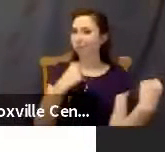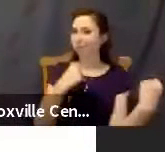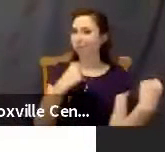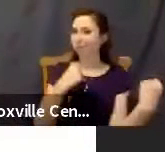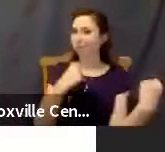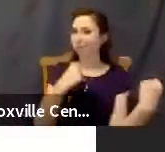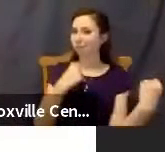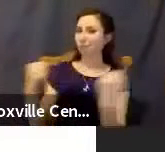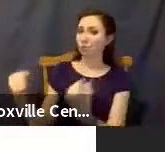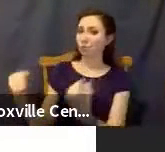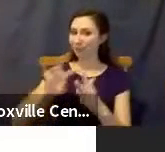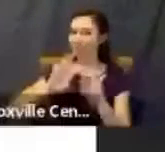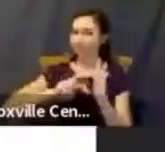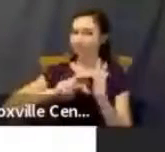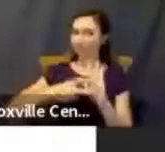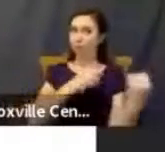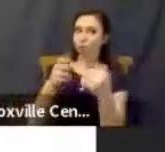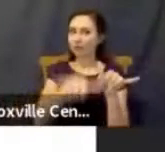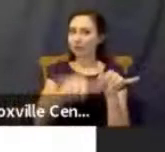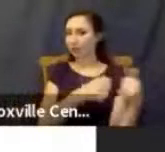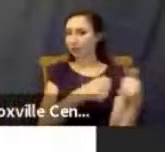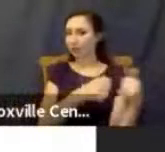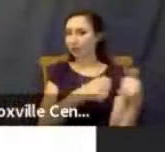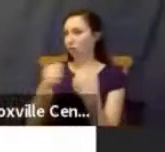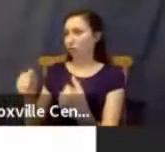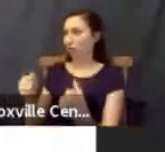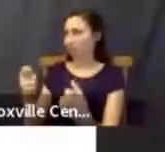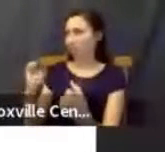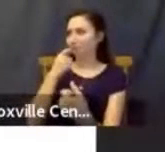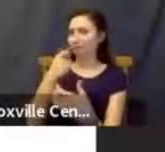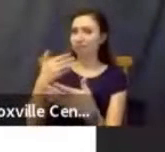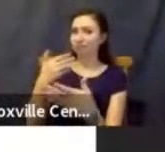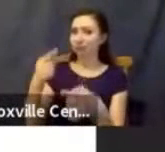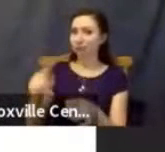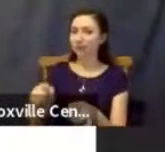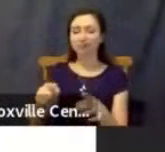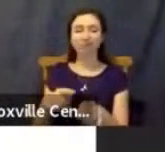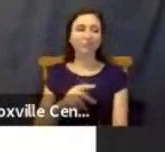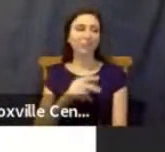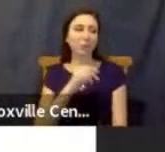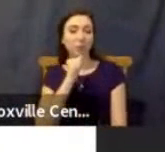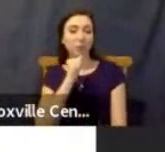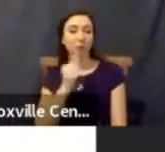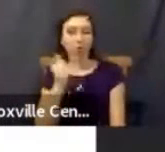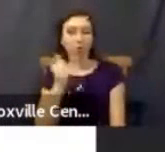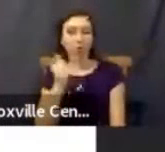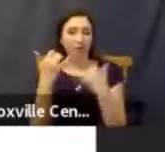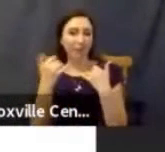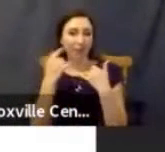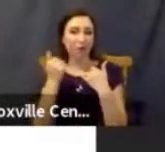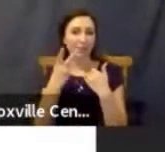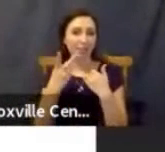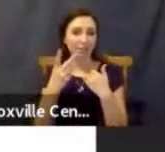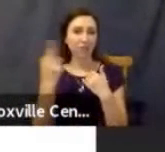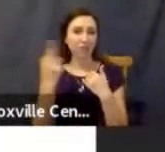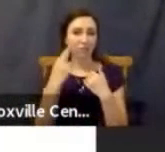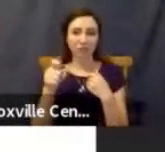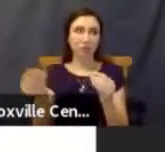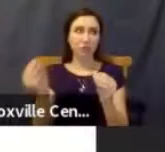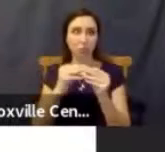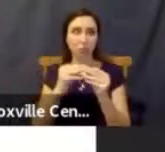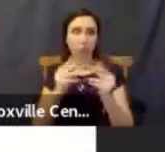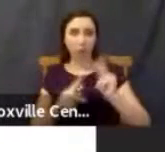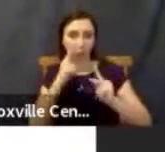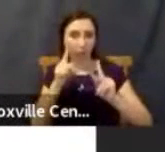County? Not doing any drive-through testing anymore, but for several reasons. It takes a lot more people to do drive-through